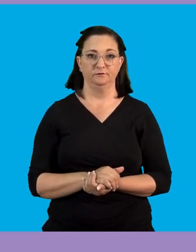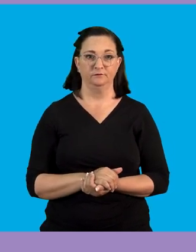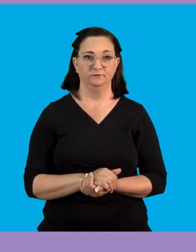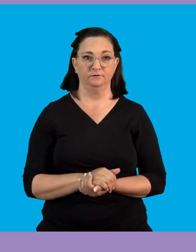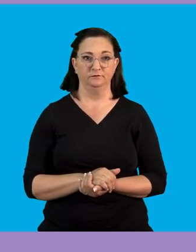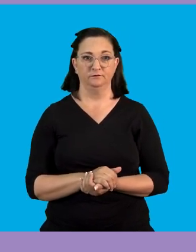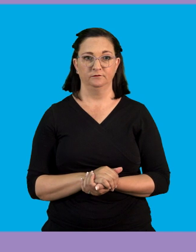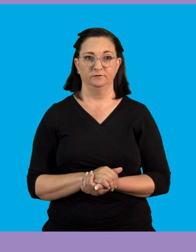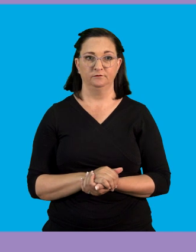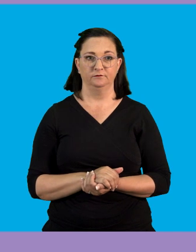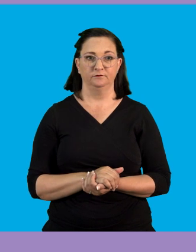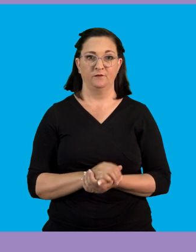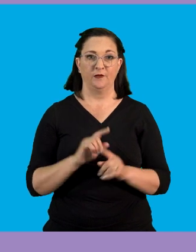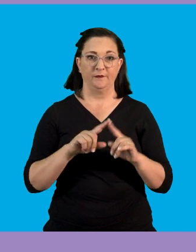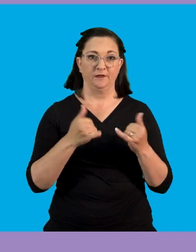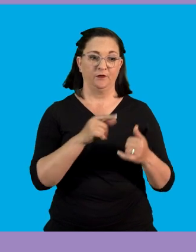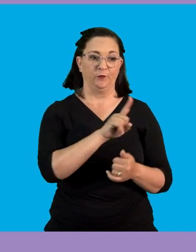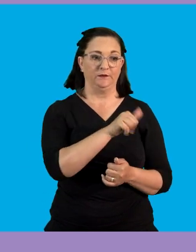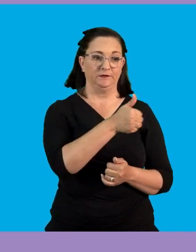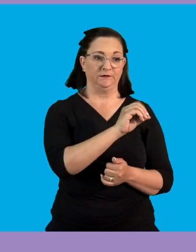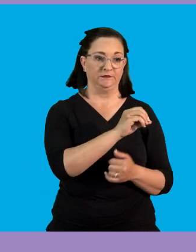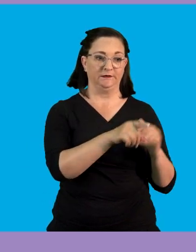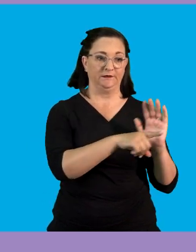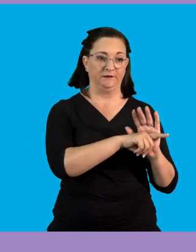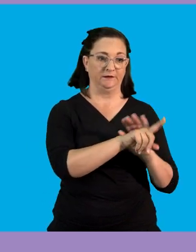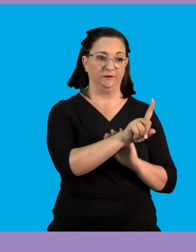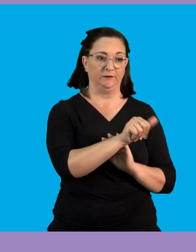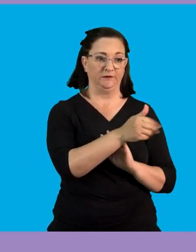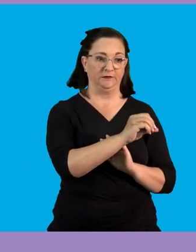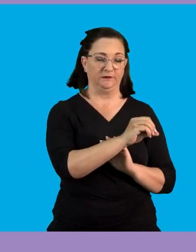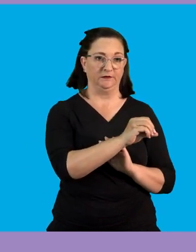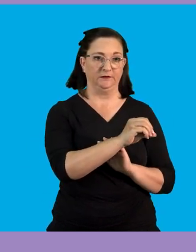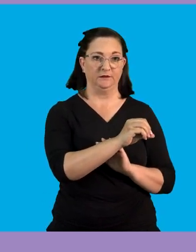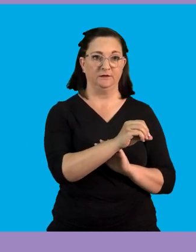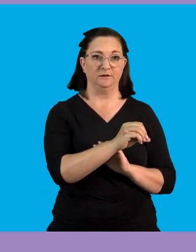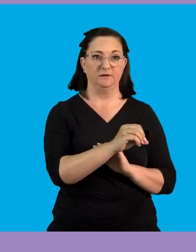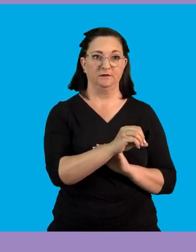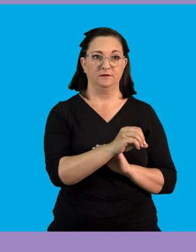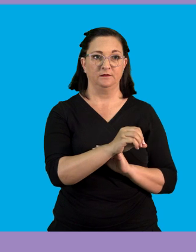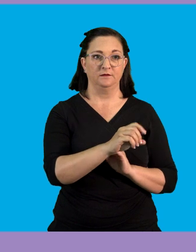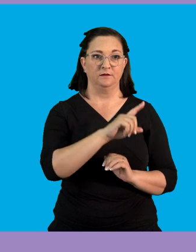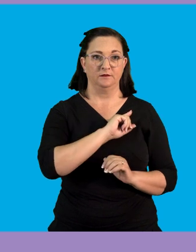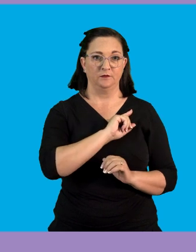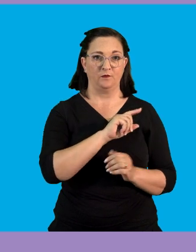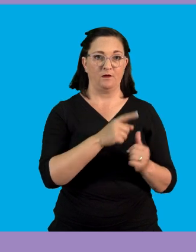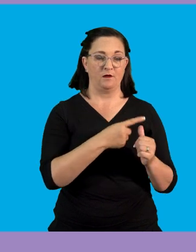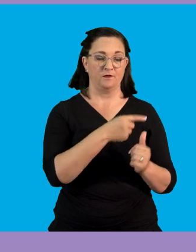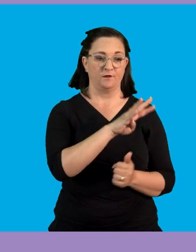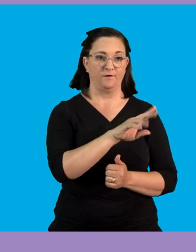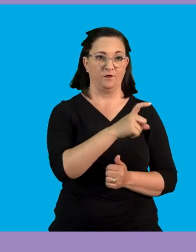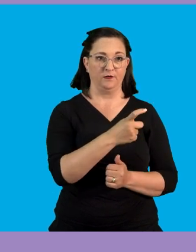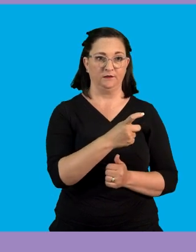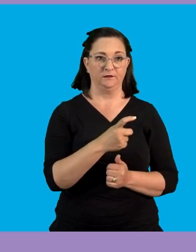360. And then additive inverse of 160 is negative 160. So it would